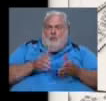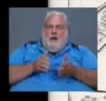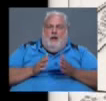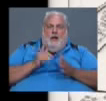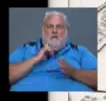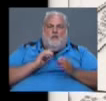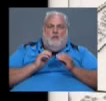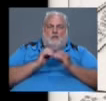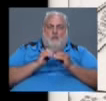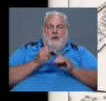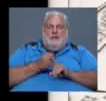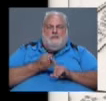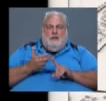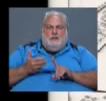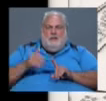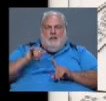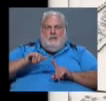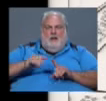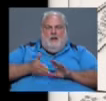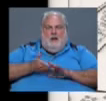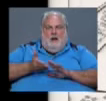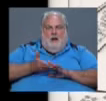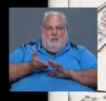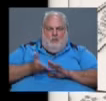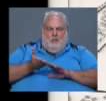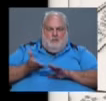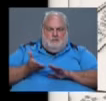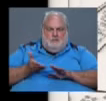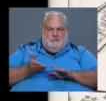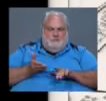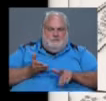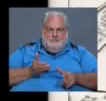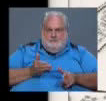those operations. Okay, over here by this